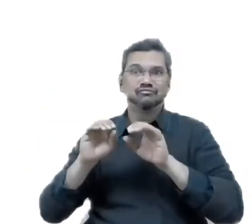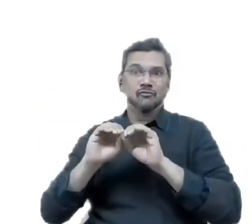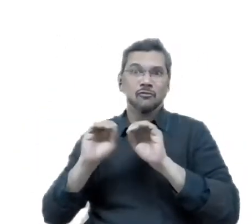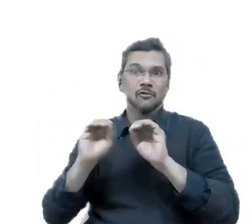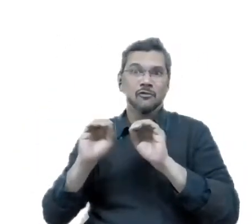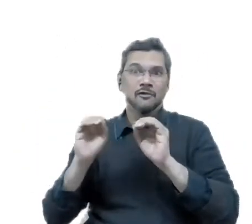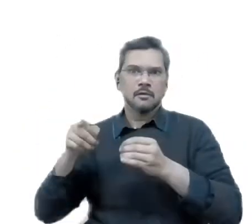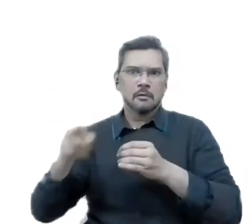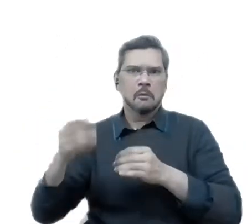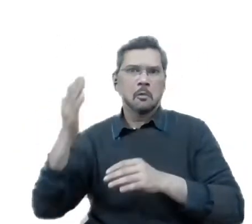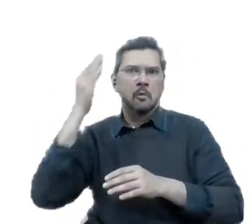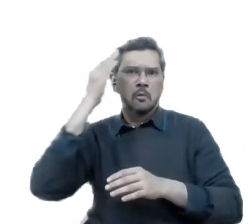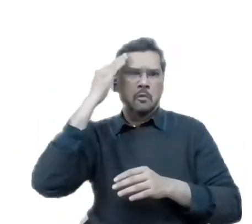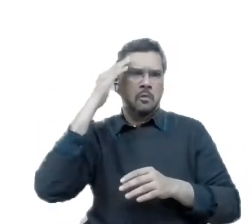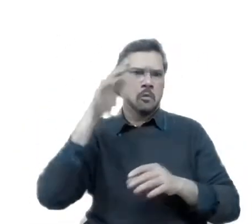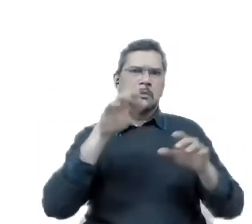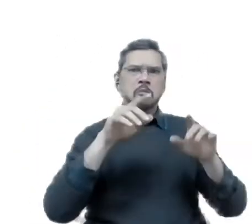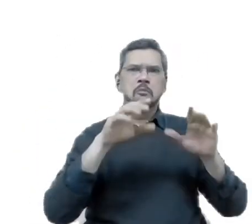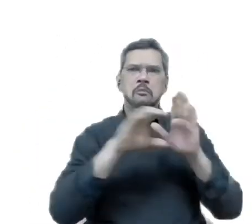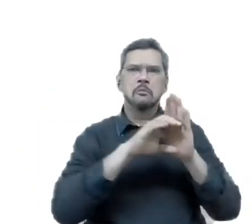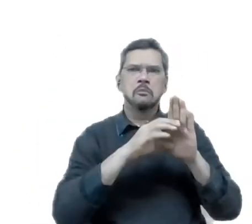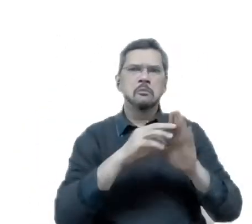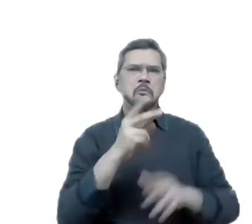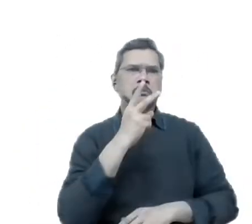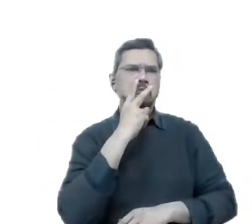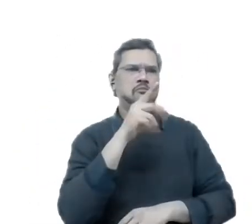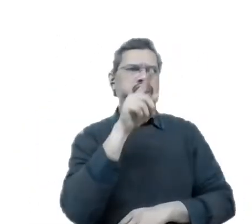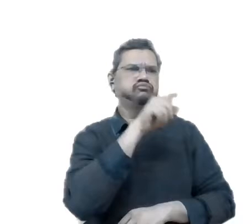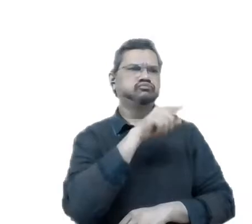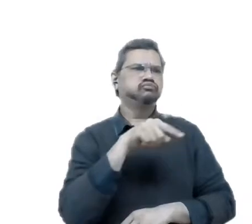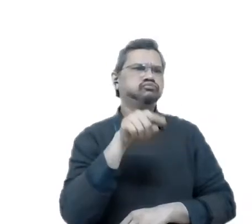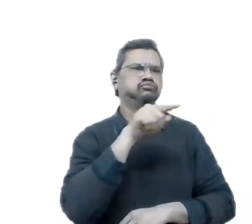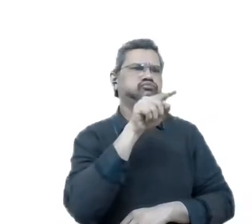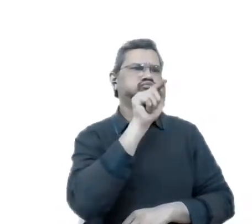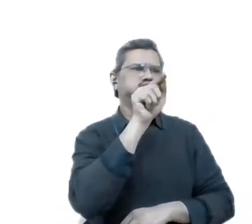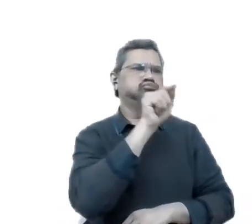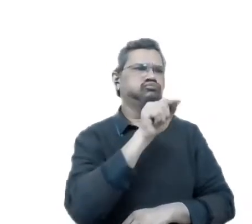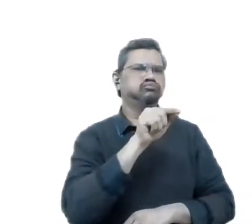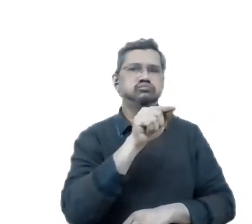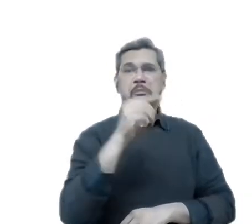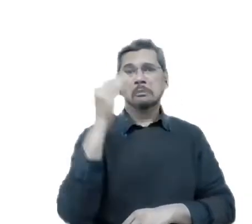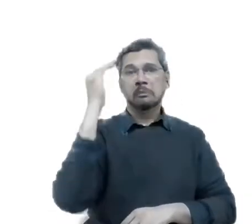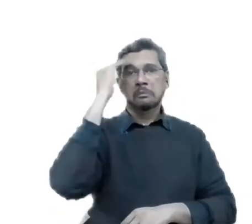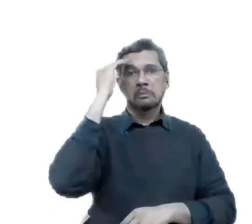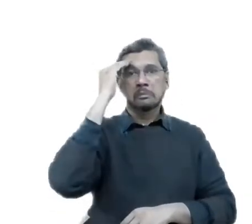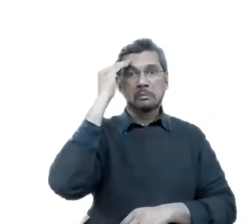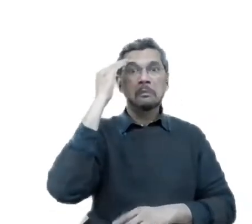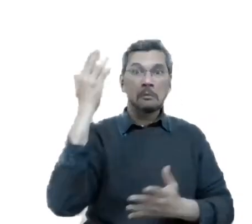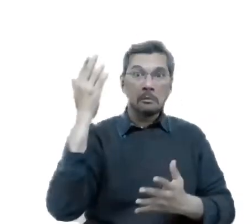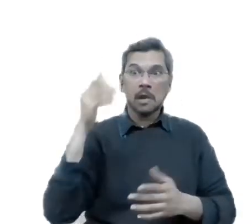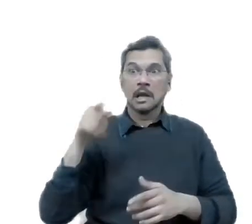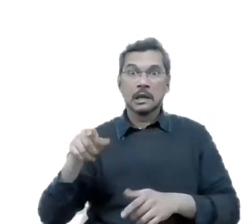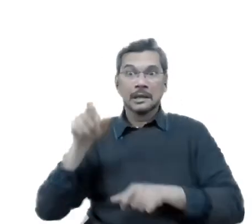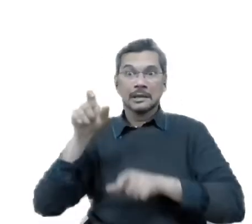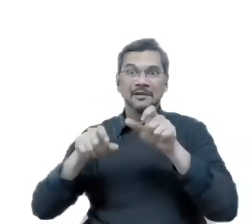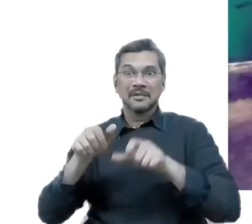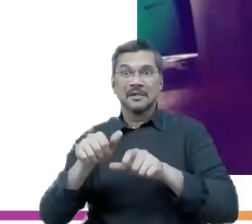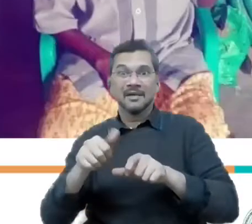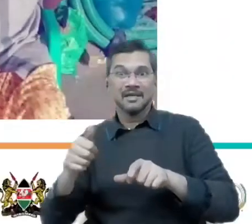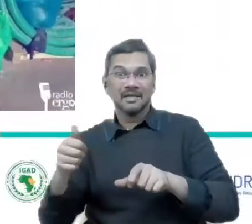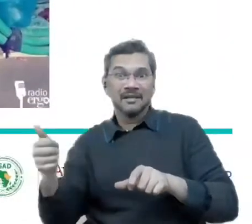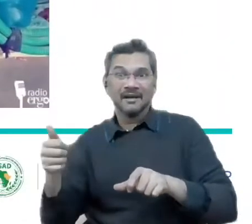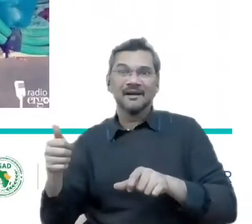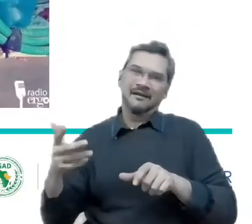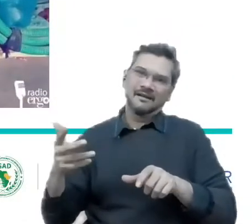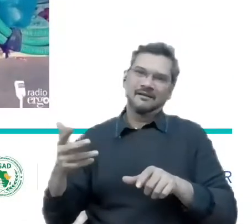useful for us as humanitarians, because we can look at that and start to plan geographically. But if I were Ahmed, who's on the right-hand